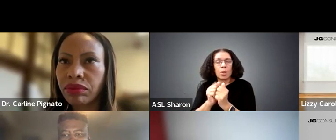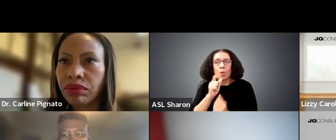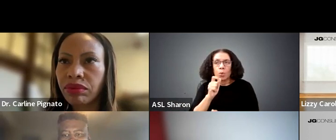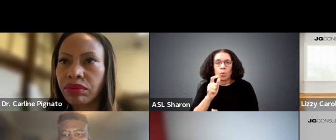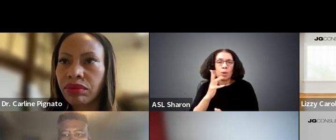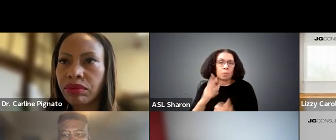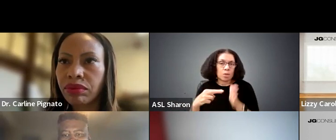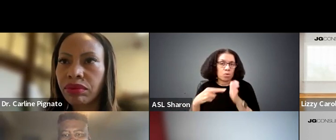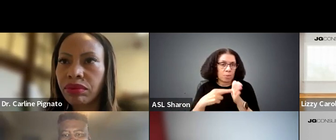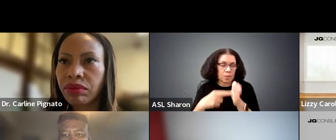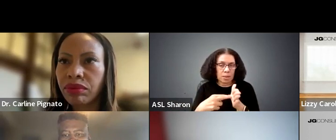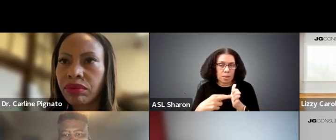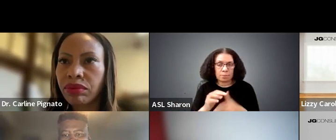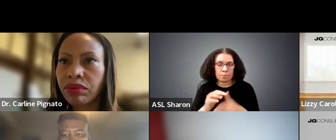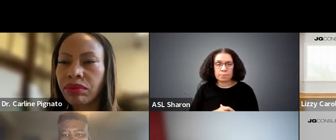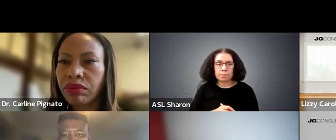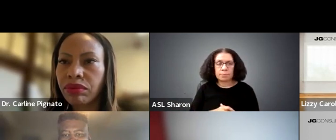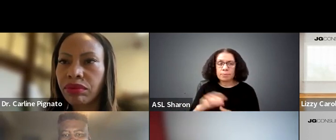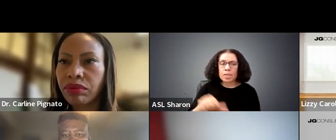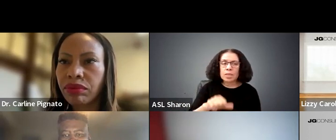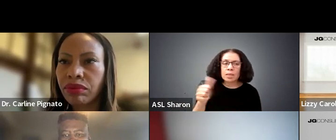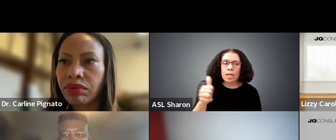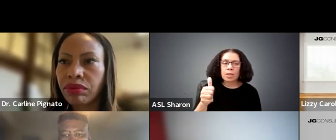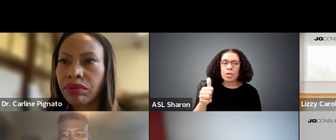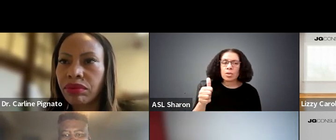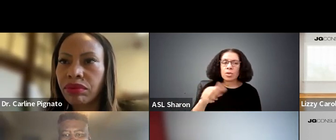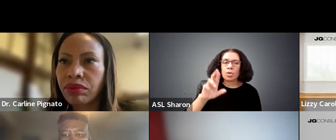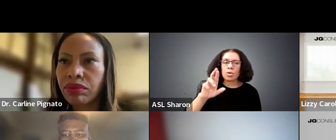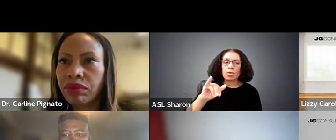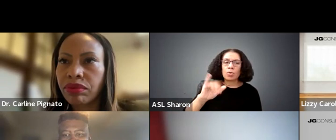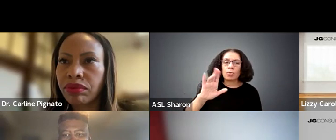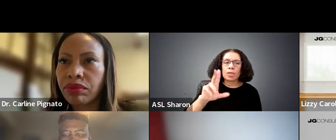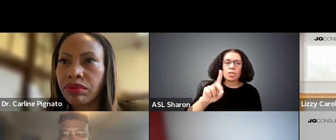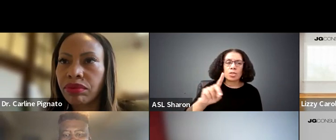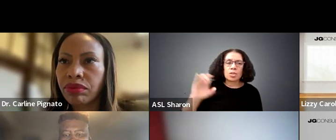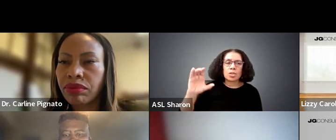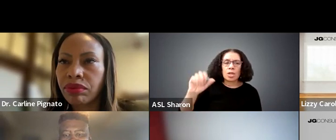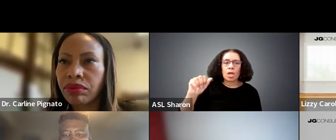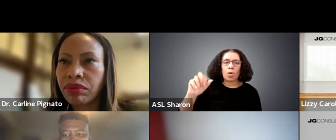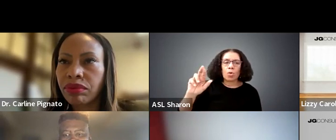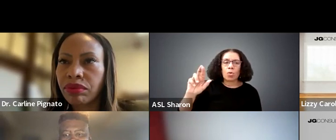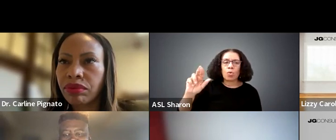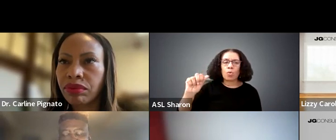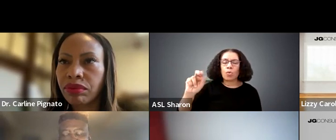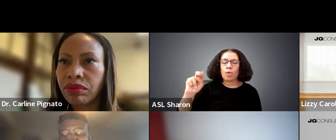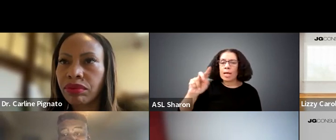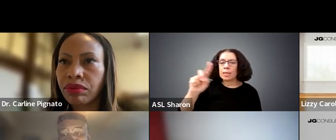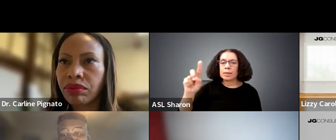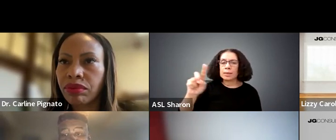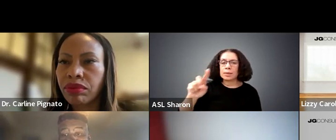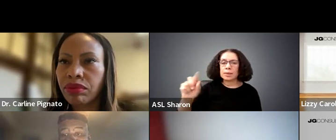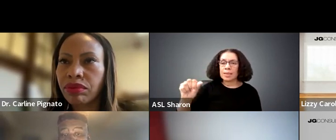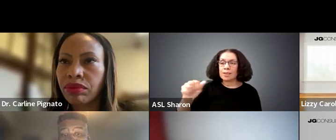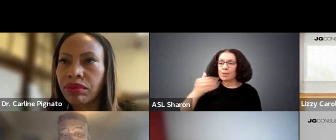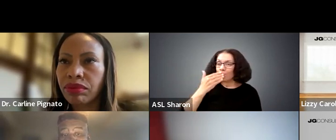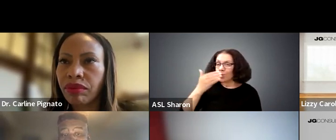certainly. Dr. Carranza, another colleague, has his hand up, and also Rich, he's joined us here. Yes, you can speak now. Thank you, Alton. Good evening,